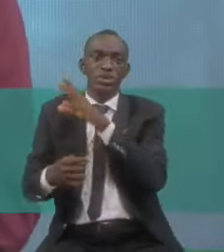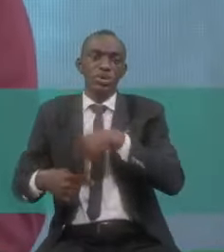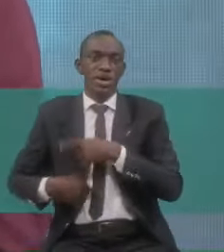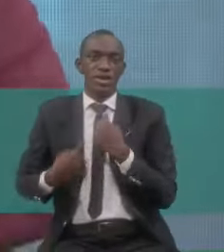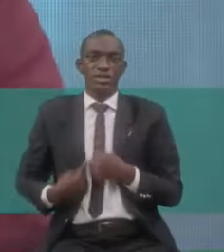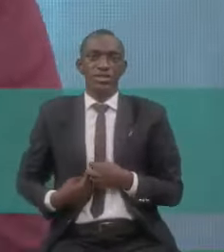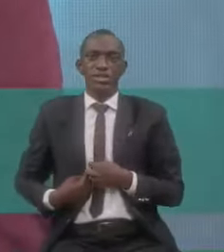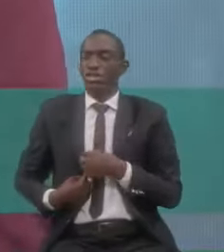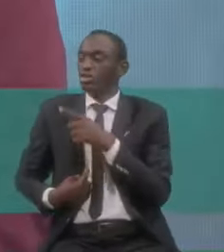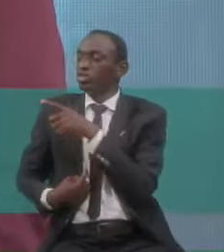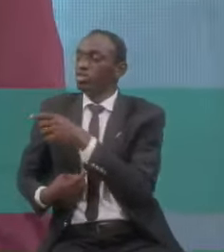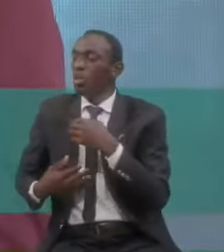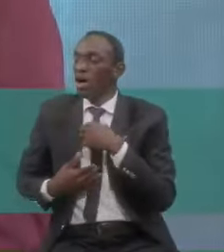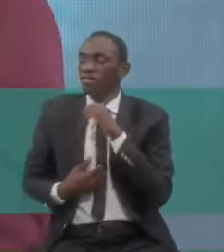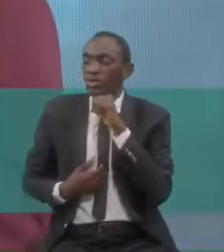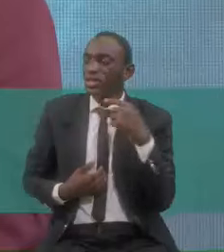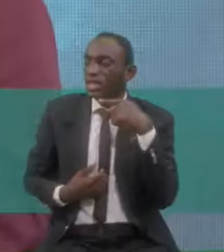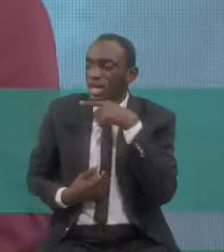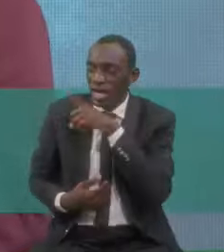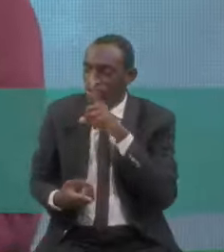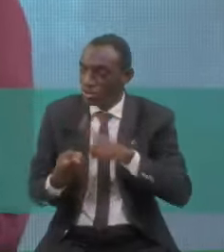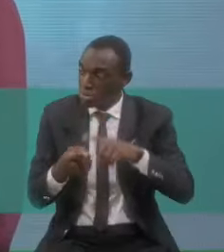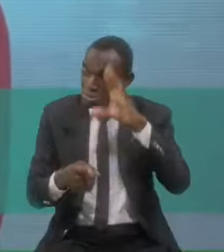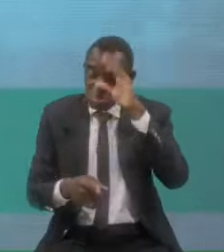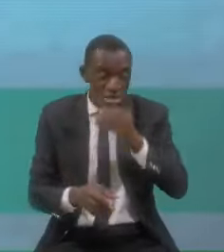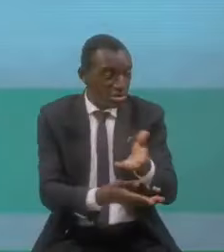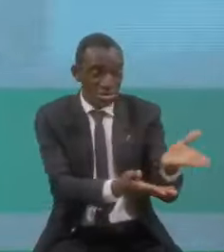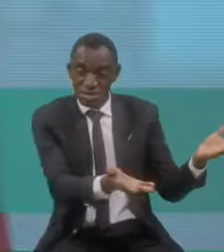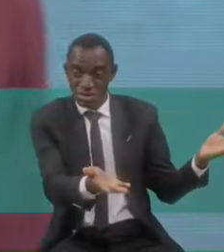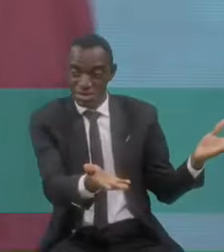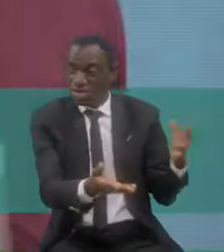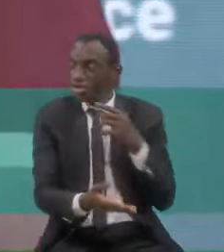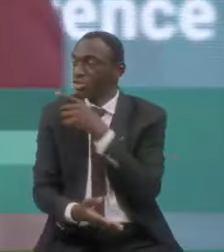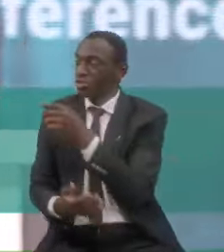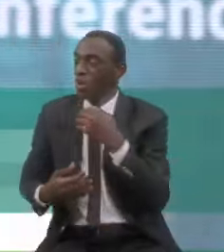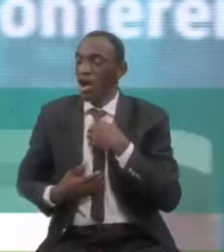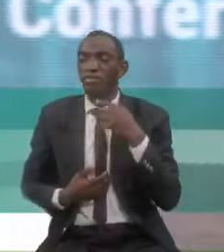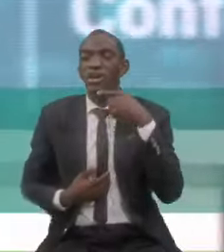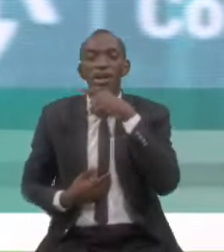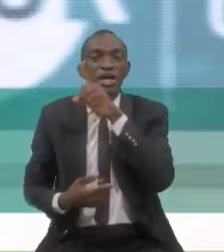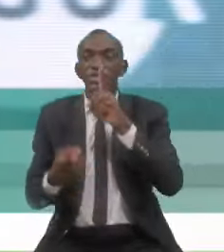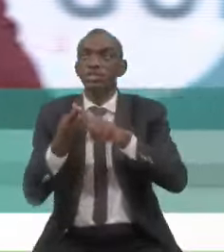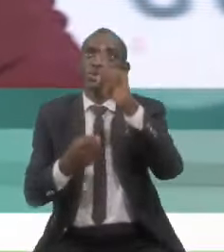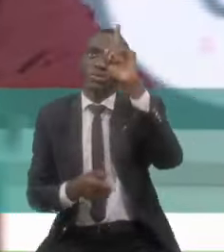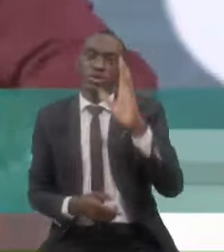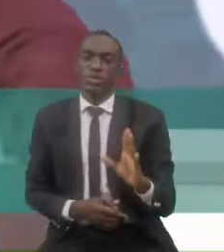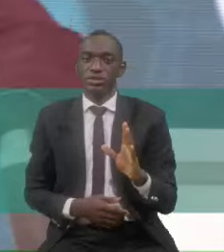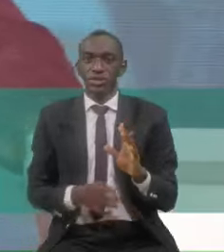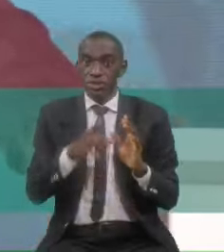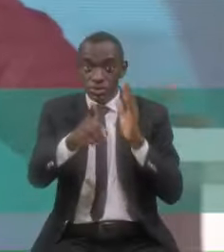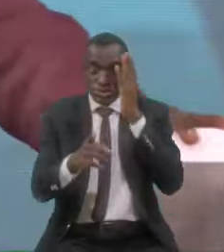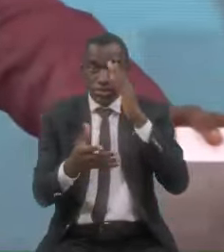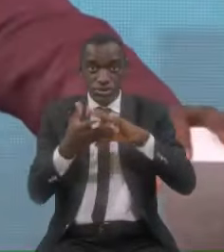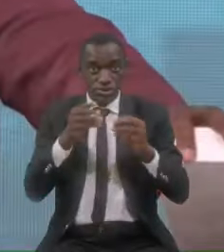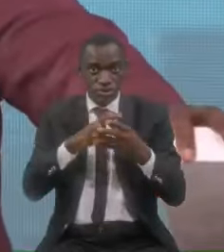hast not lied unto men, but unto God. You know the story. How would Peter